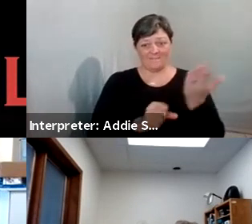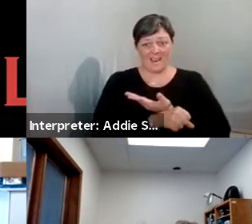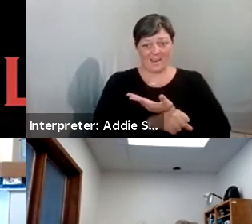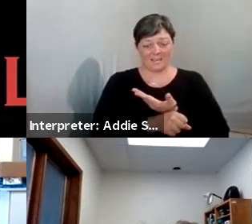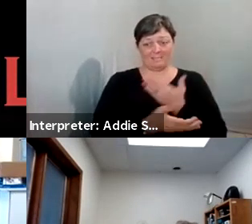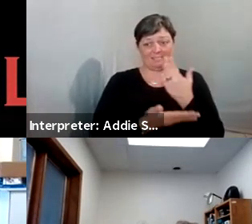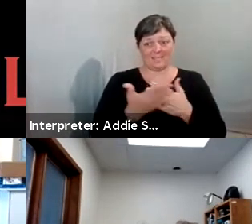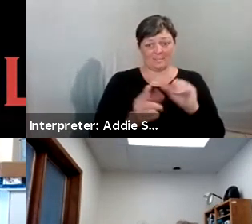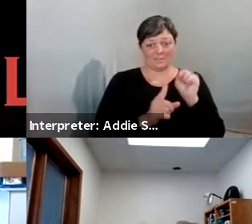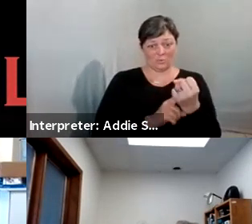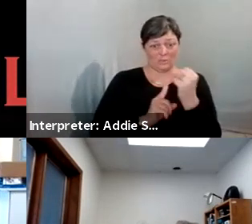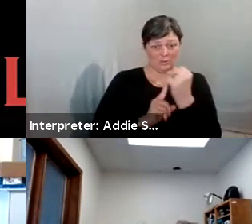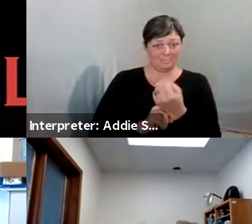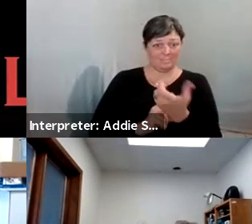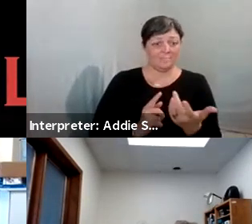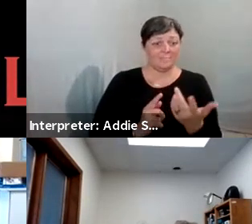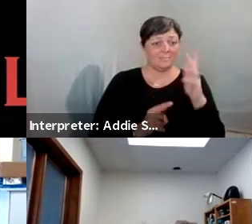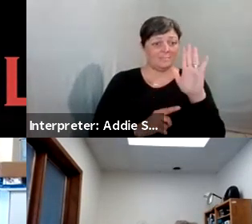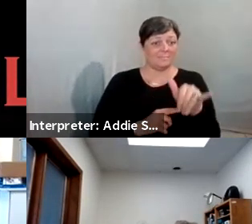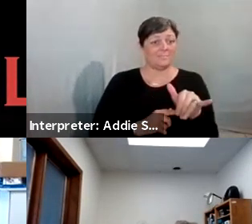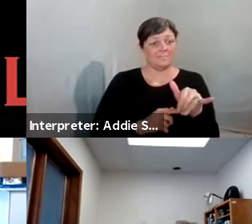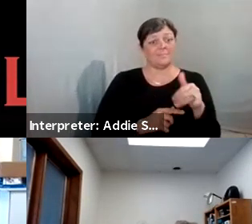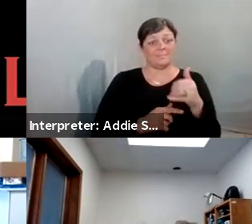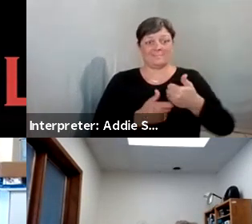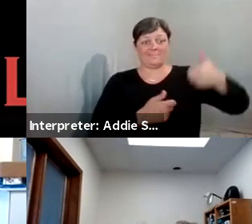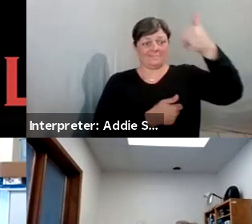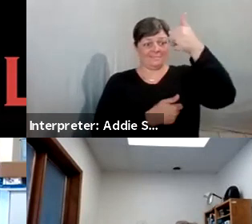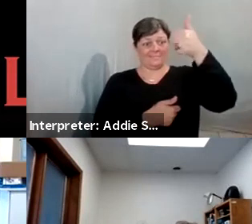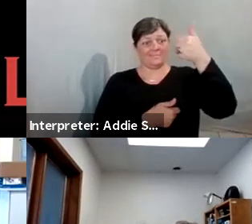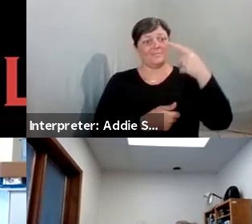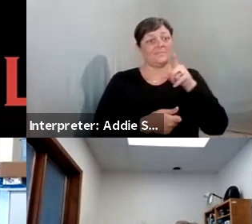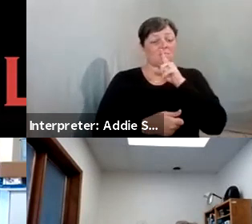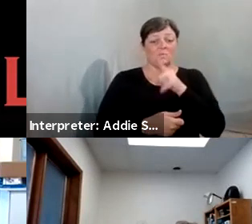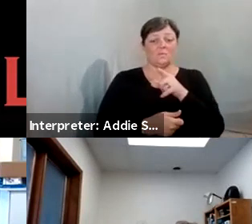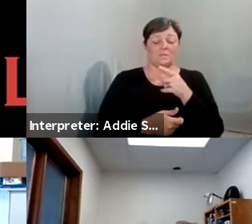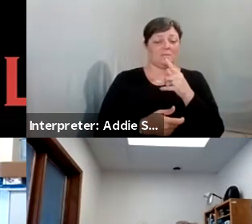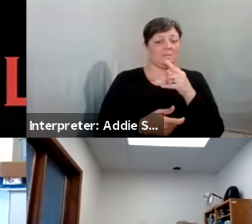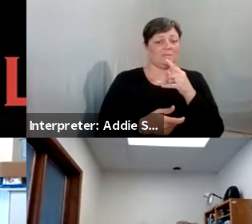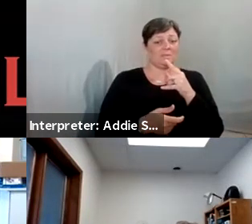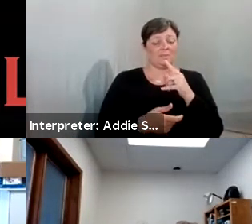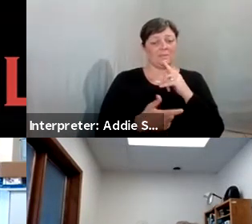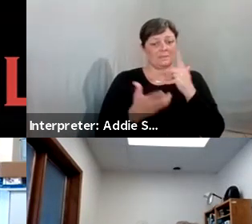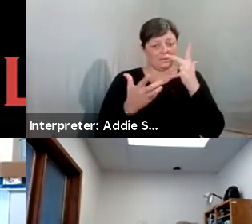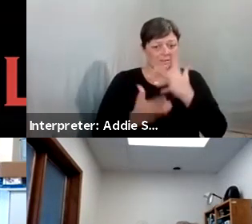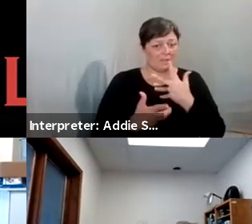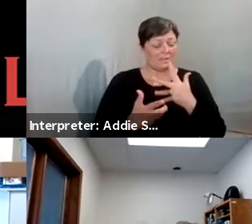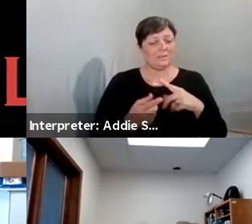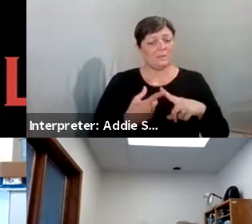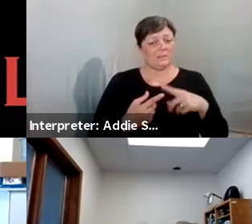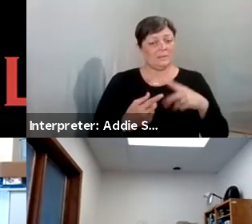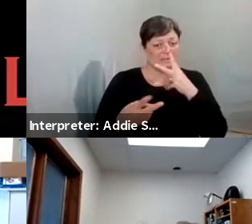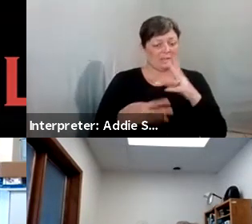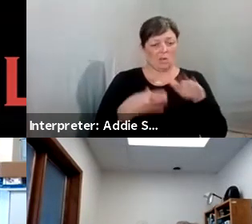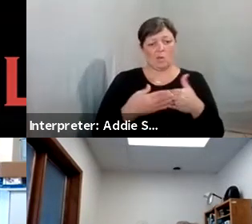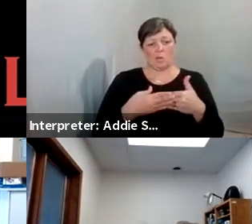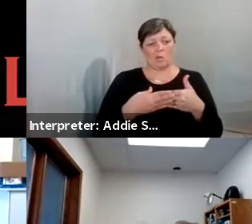cases by higher ups. And it's really distressing to see all of the